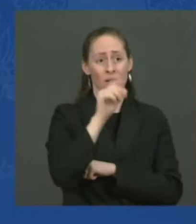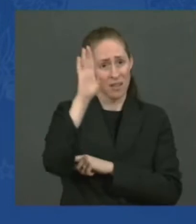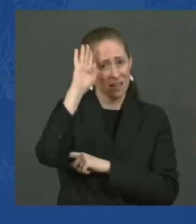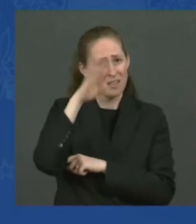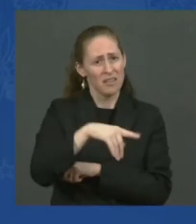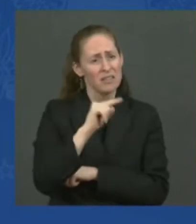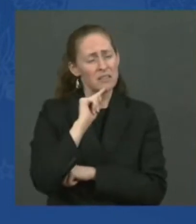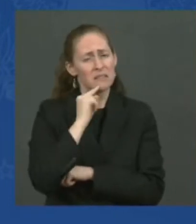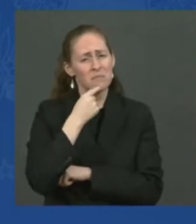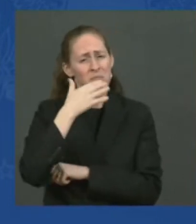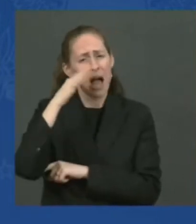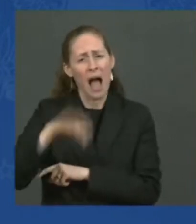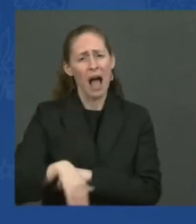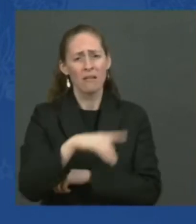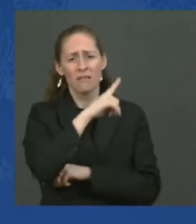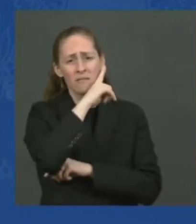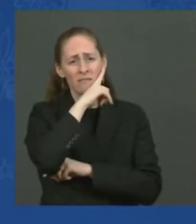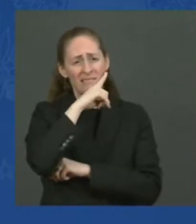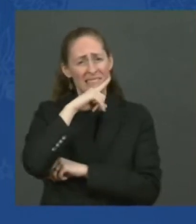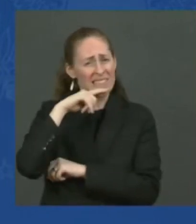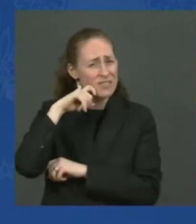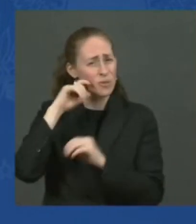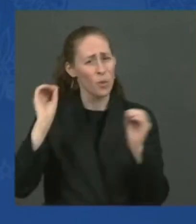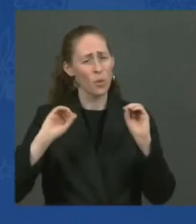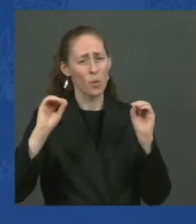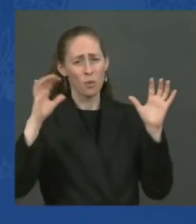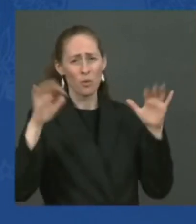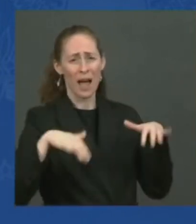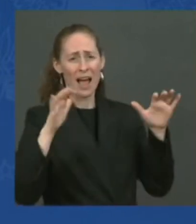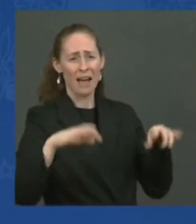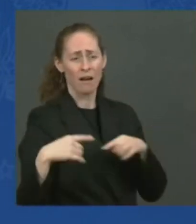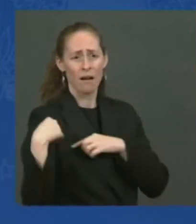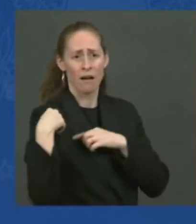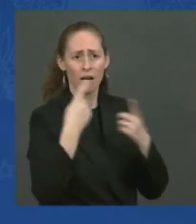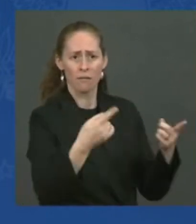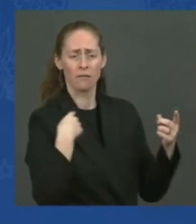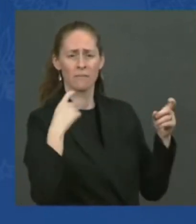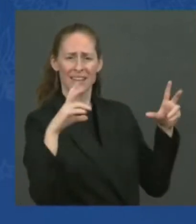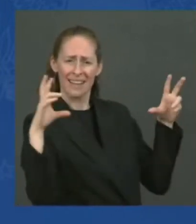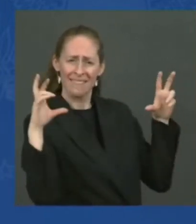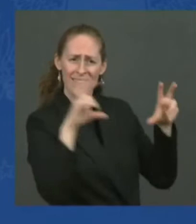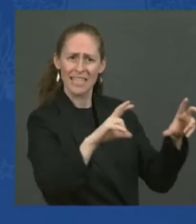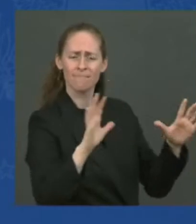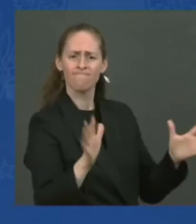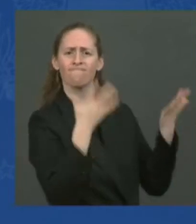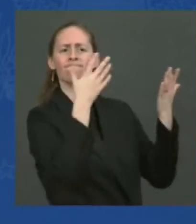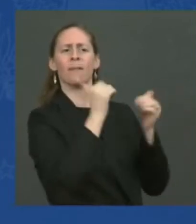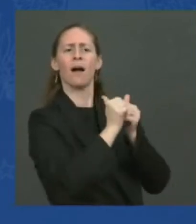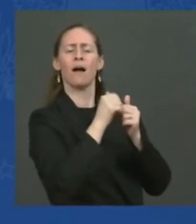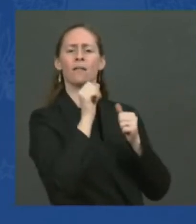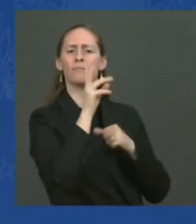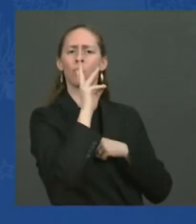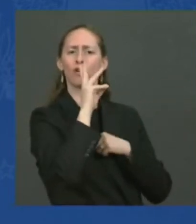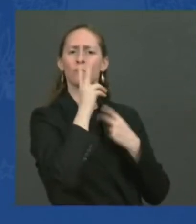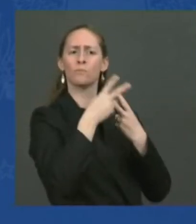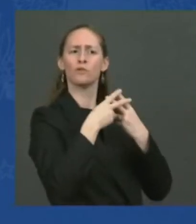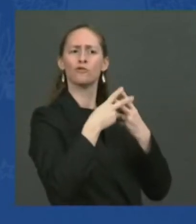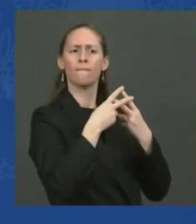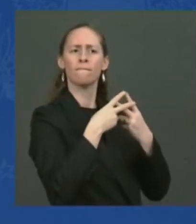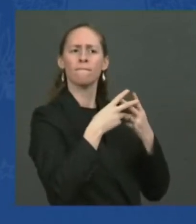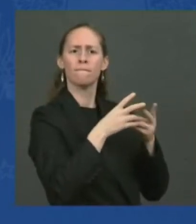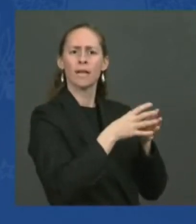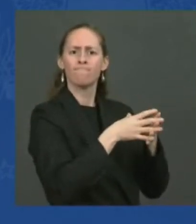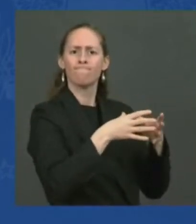systems throughout the American West. Communities will see historic investments to prevent and recover from